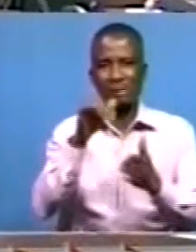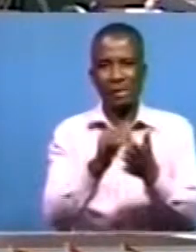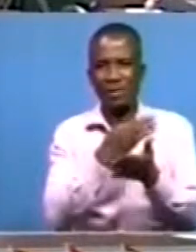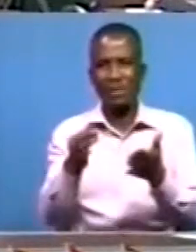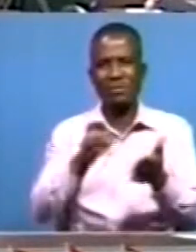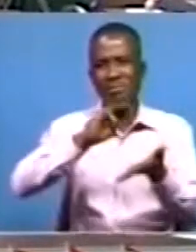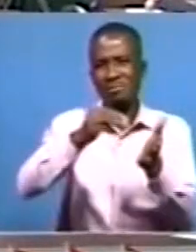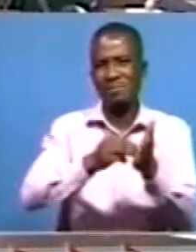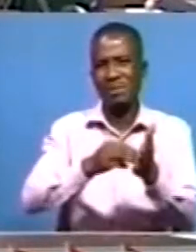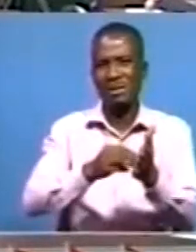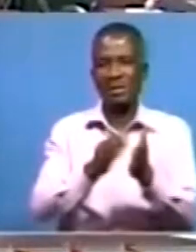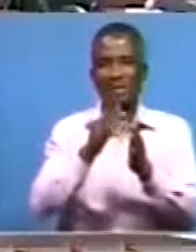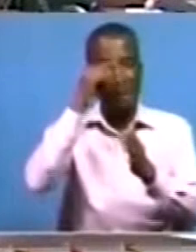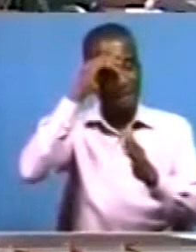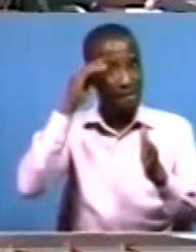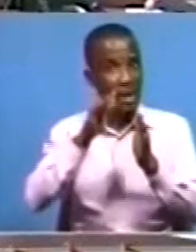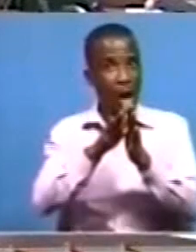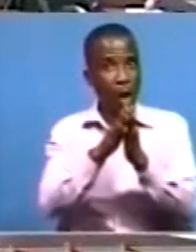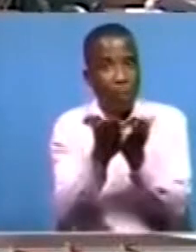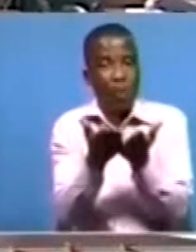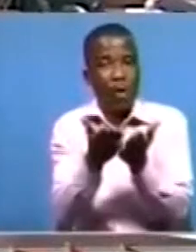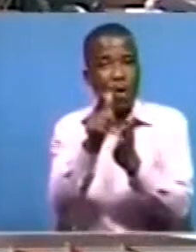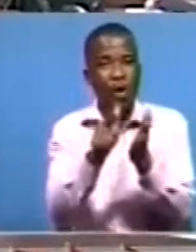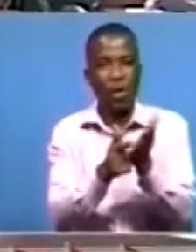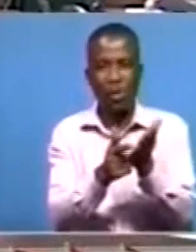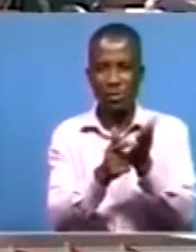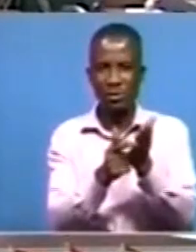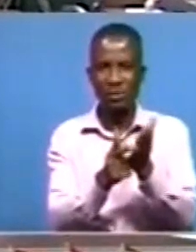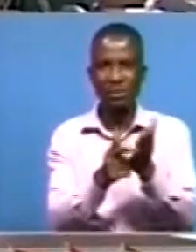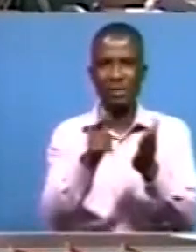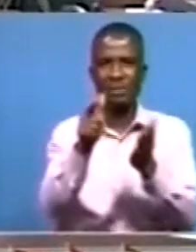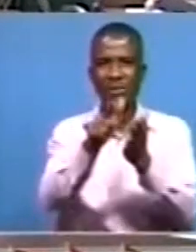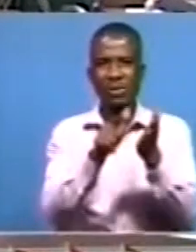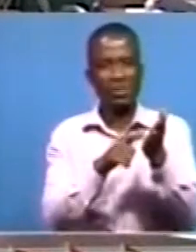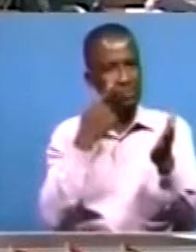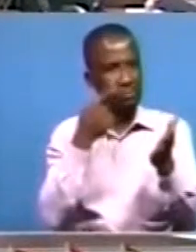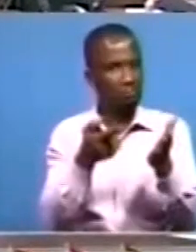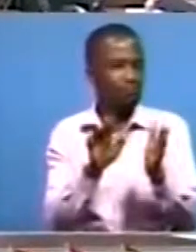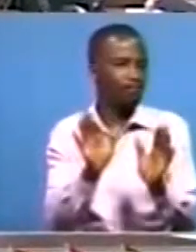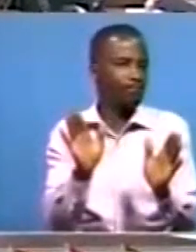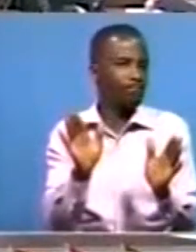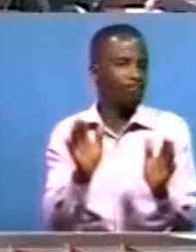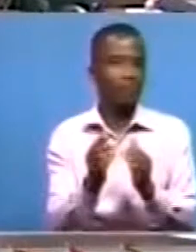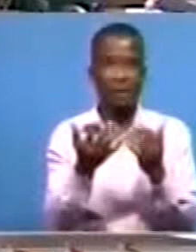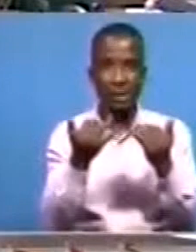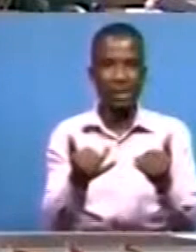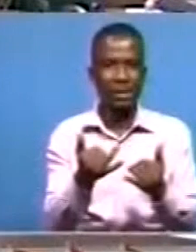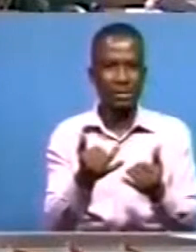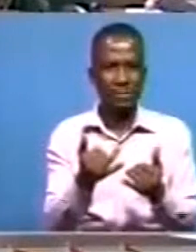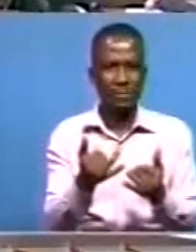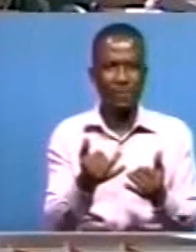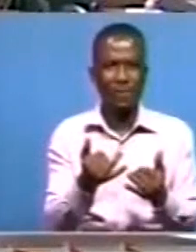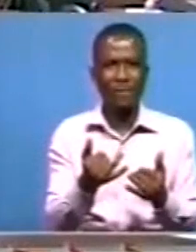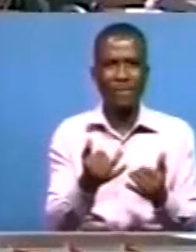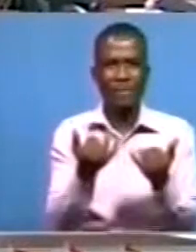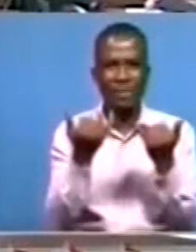the definition in Black Law's Dictionary, and so the ruling and the review was per incuriam. We find no merit in this